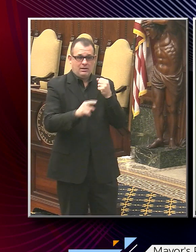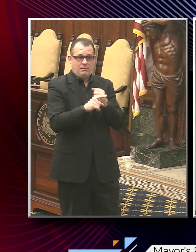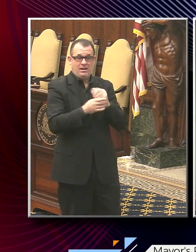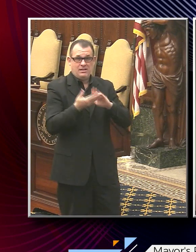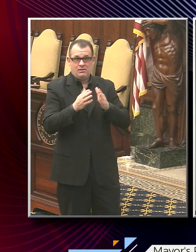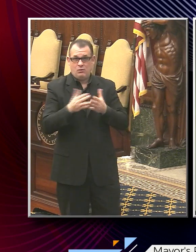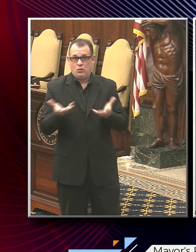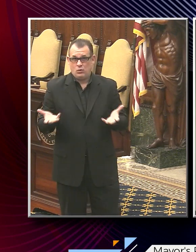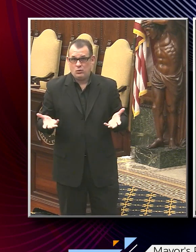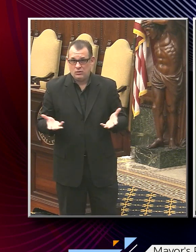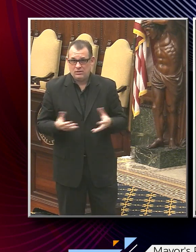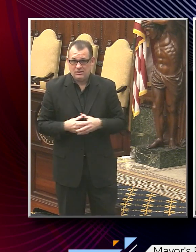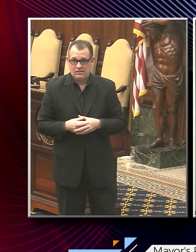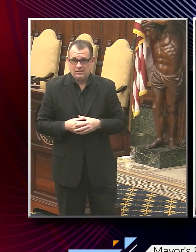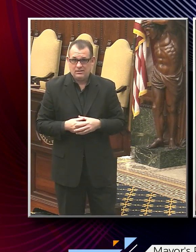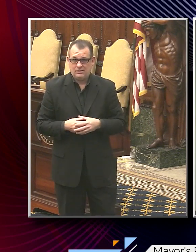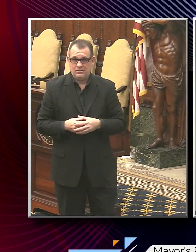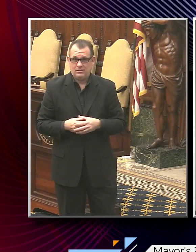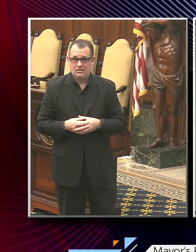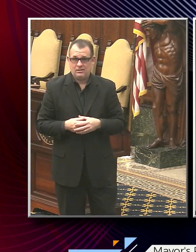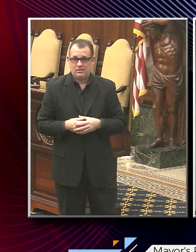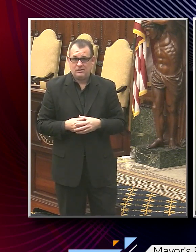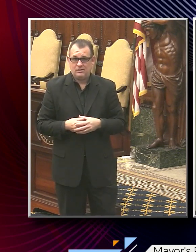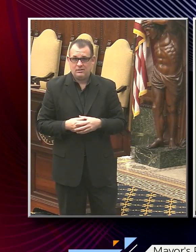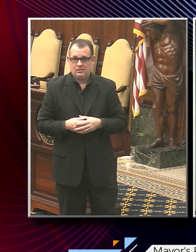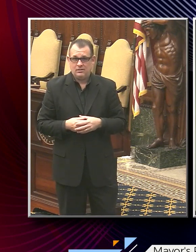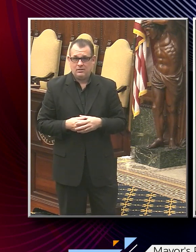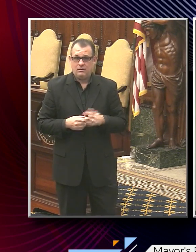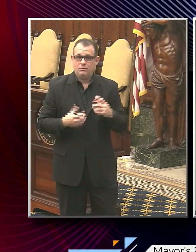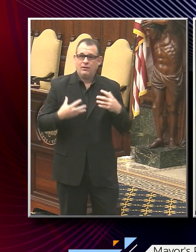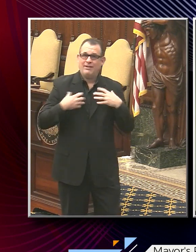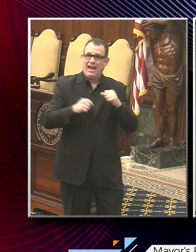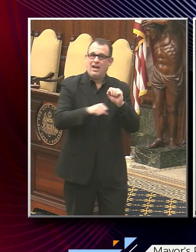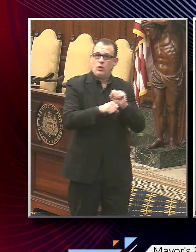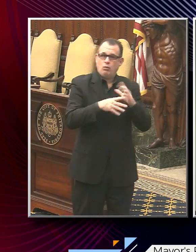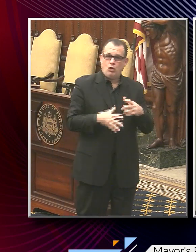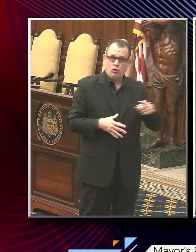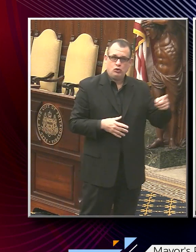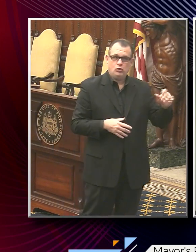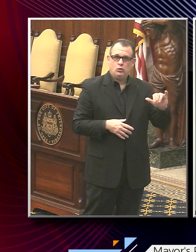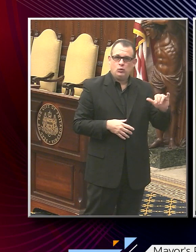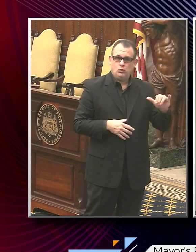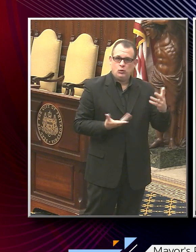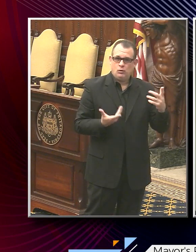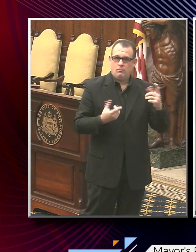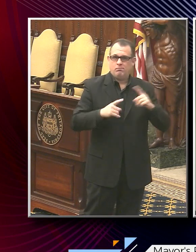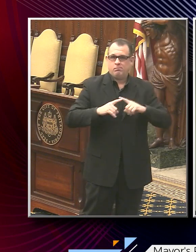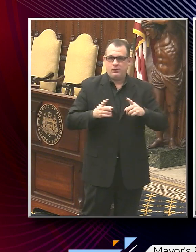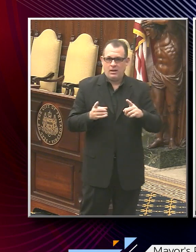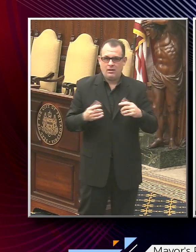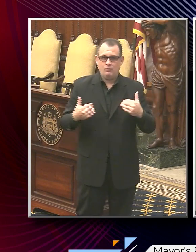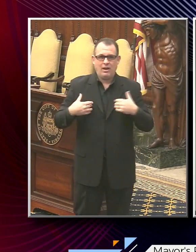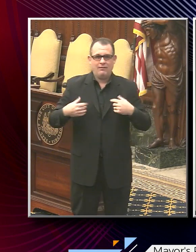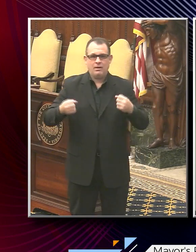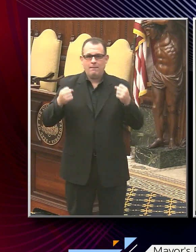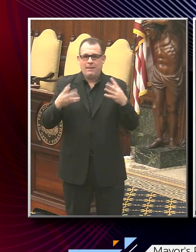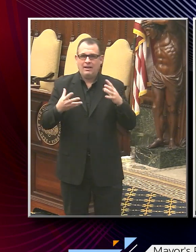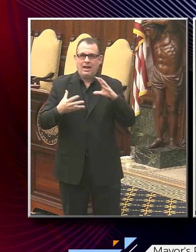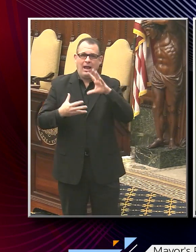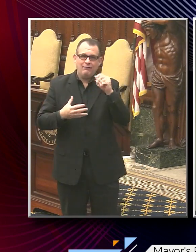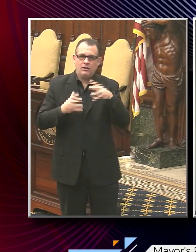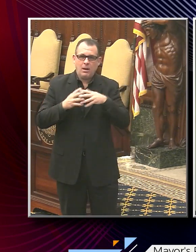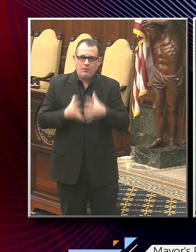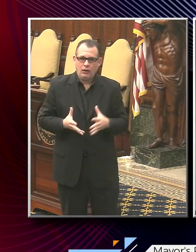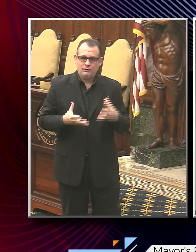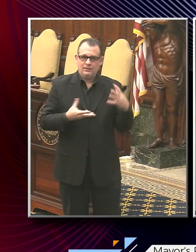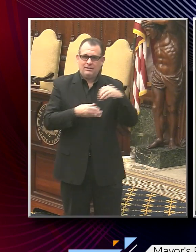frankly surprised that we had this problem when we were just among healthcare workers. But so we're going to need to have as many African-American voices in